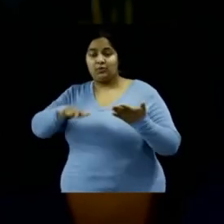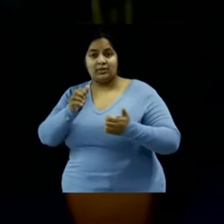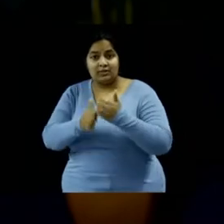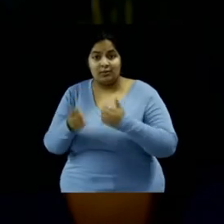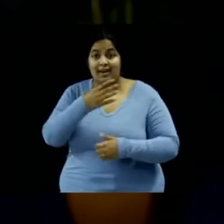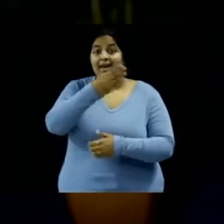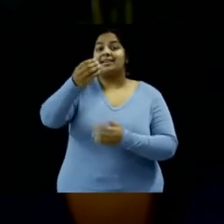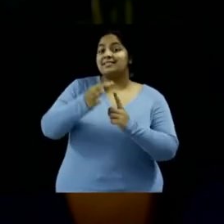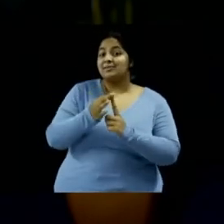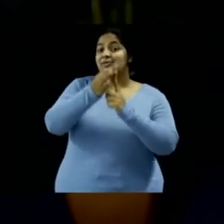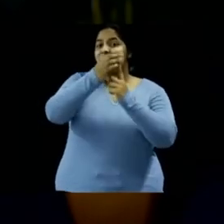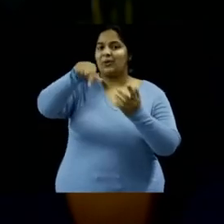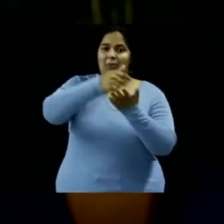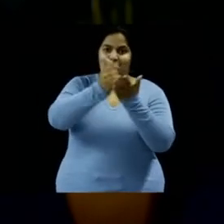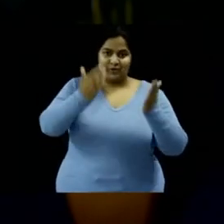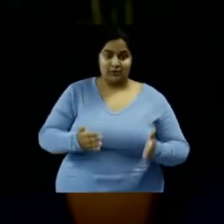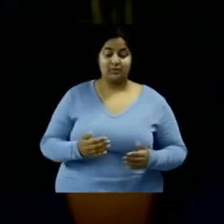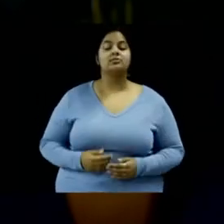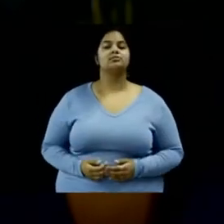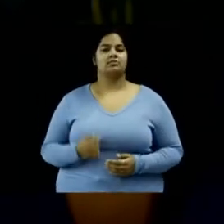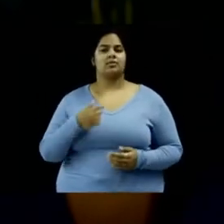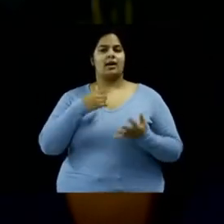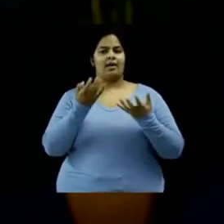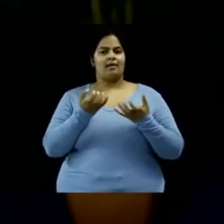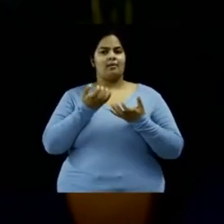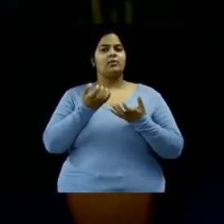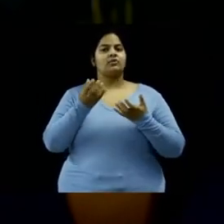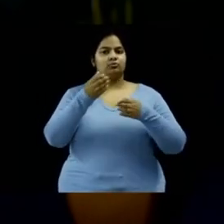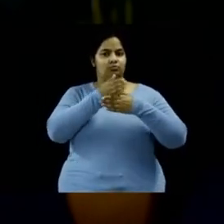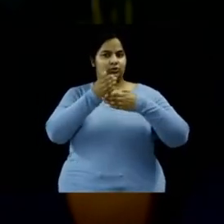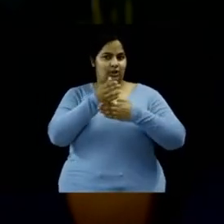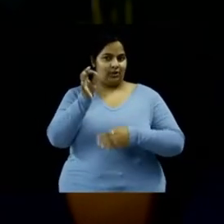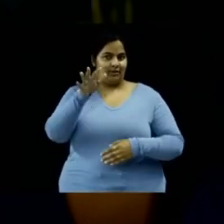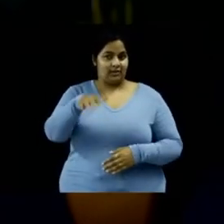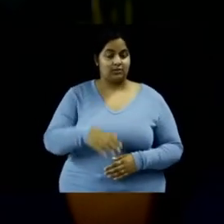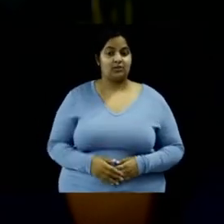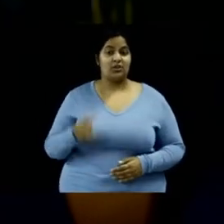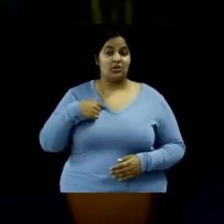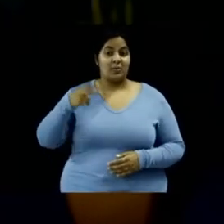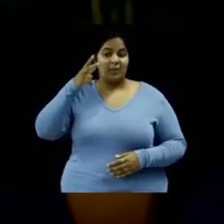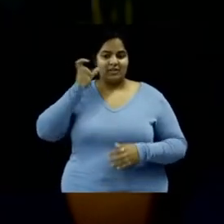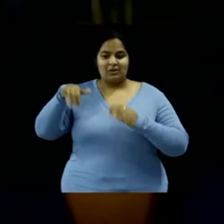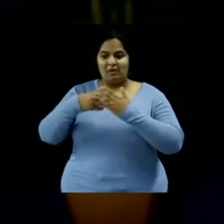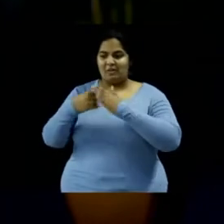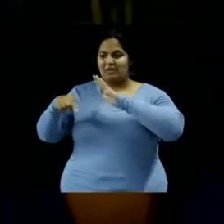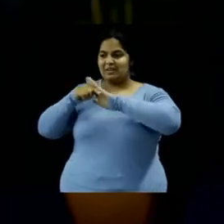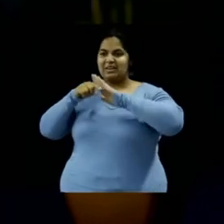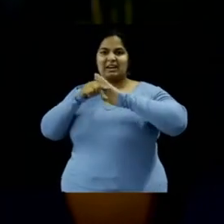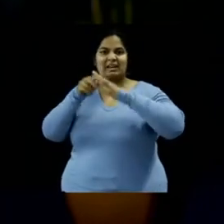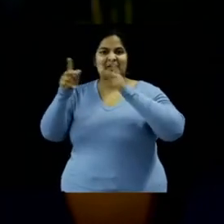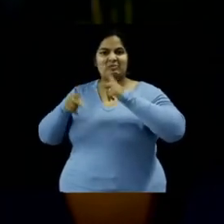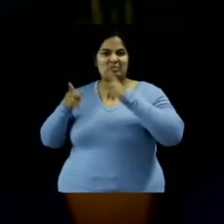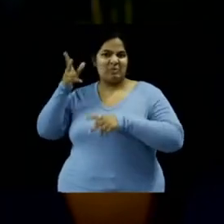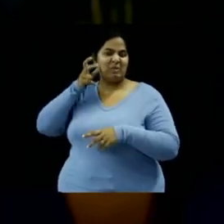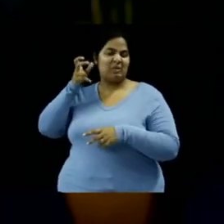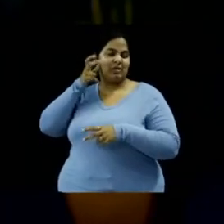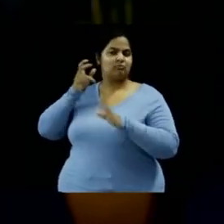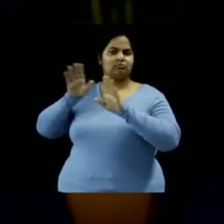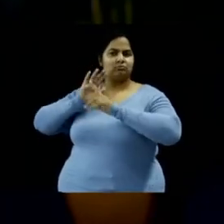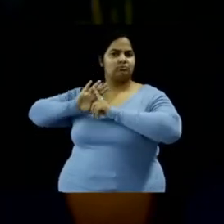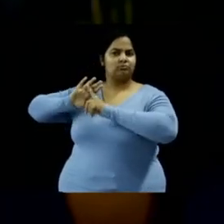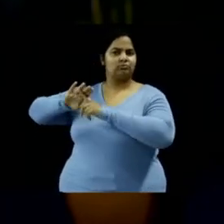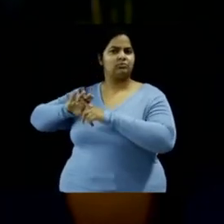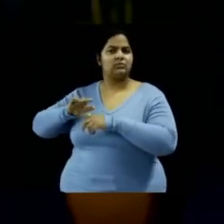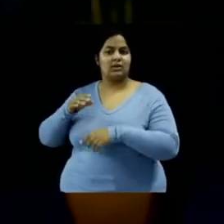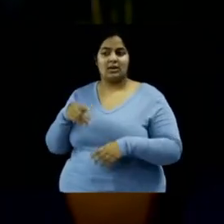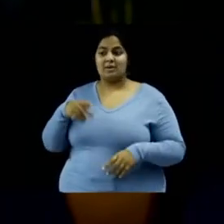especially to the graduates. Please allow me to share one piece of advice. Don't listen to the naysayers. Naysayers don't do great